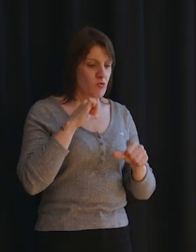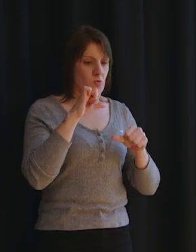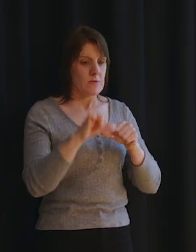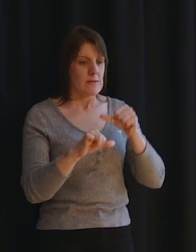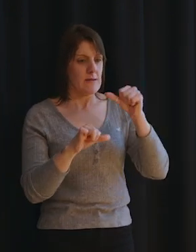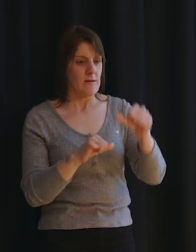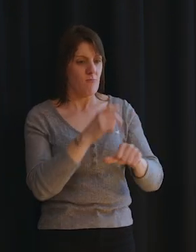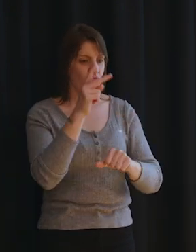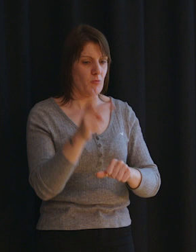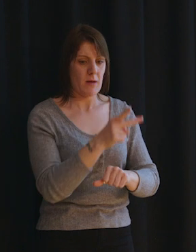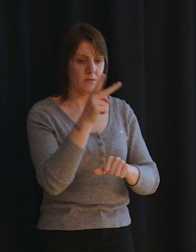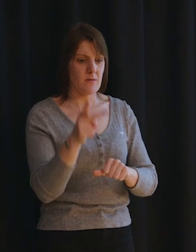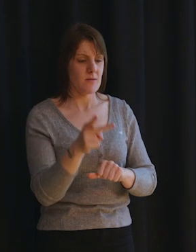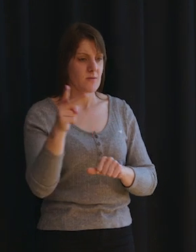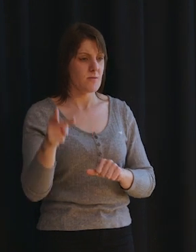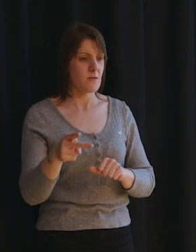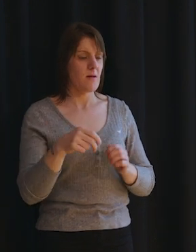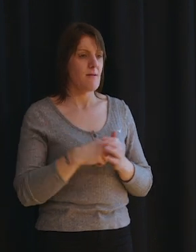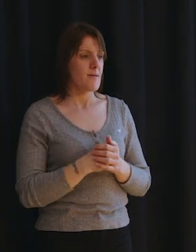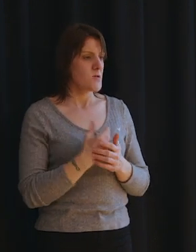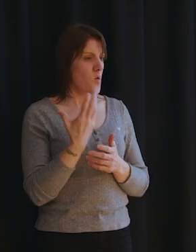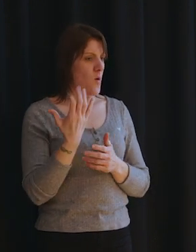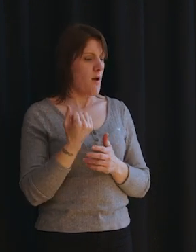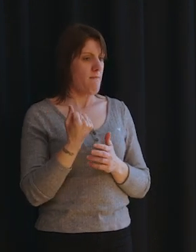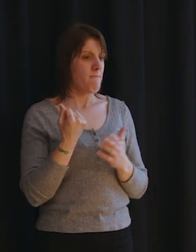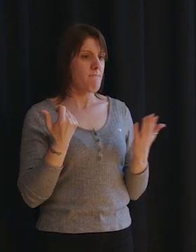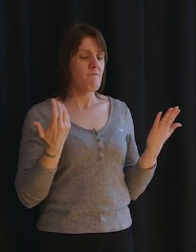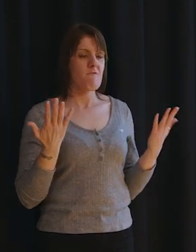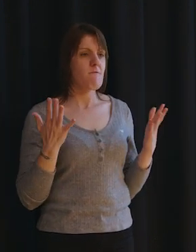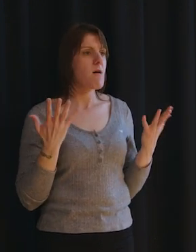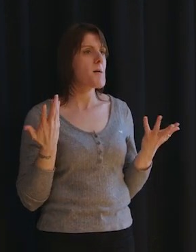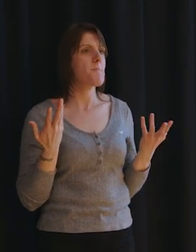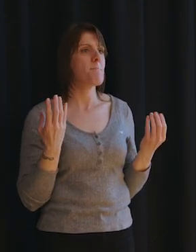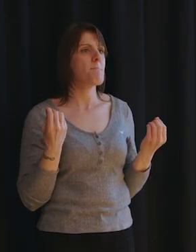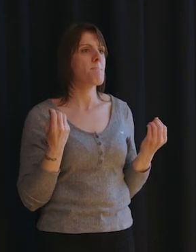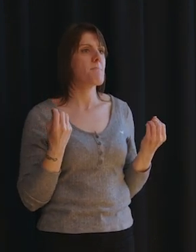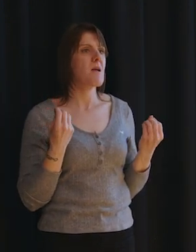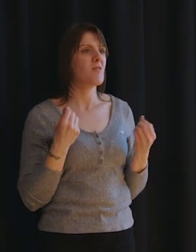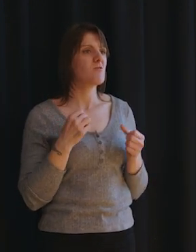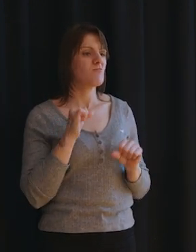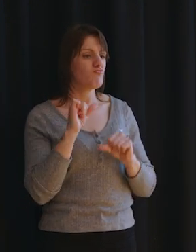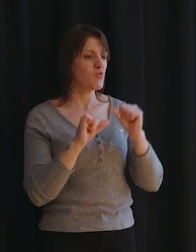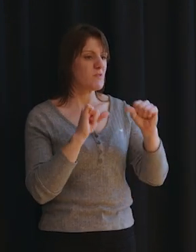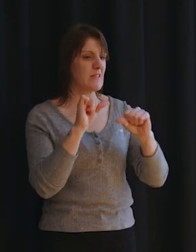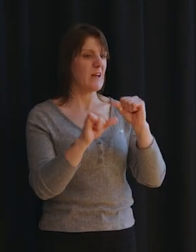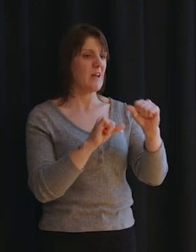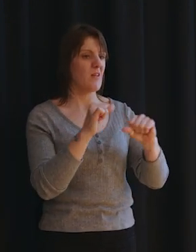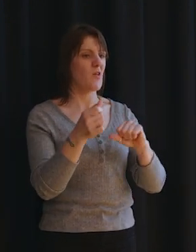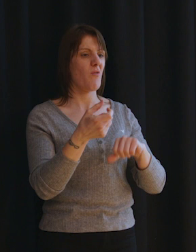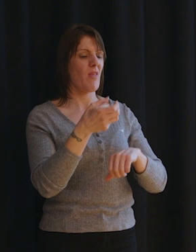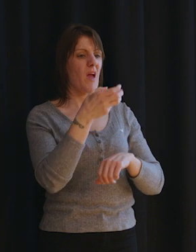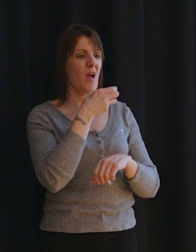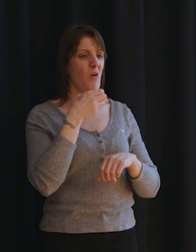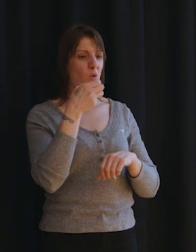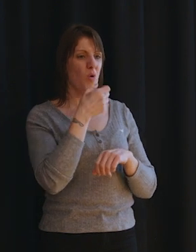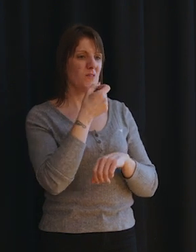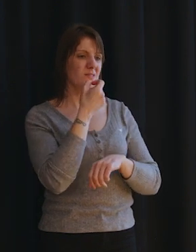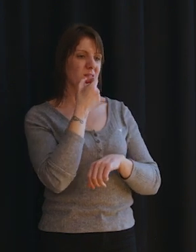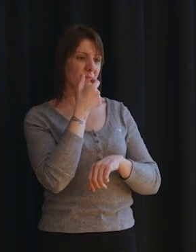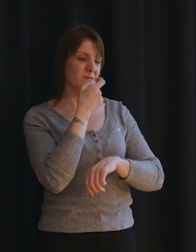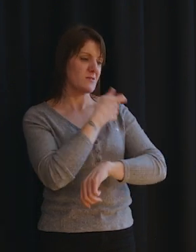and repetitiveness. So having kind of, getting a routine of that kind of substance